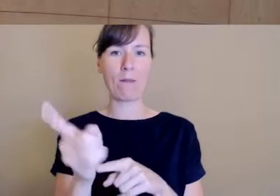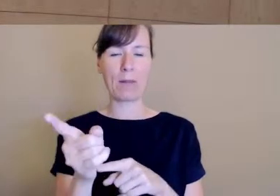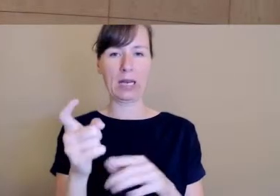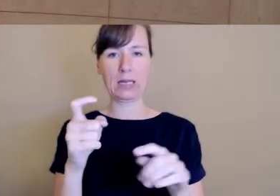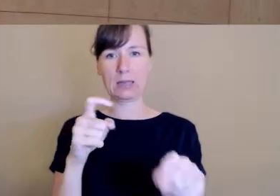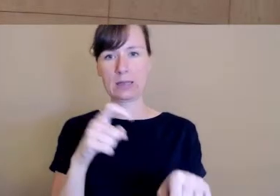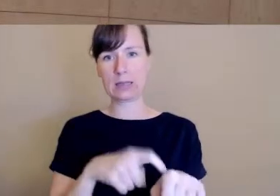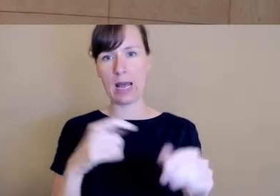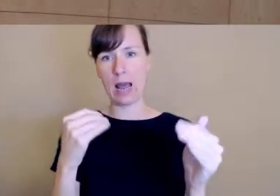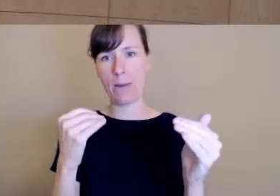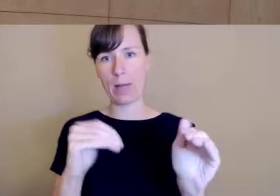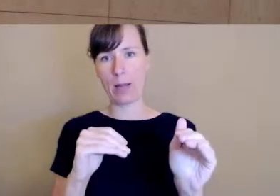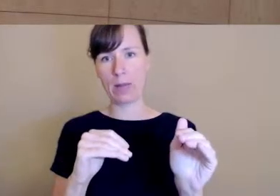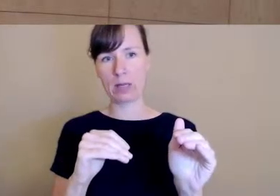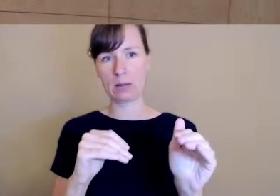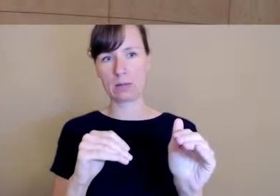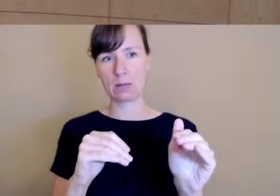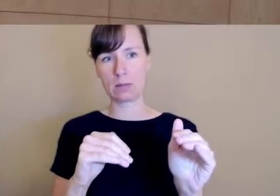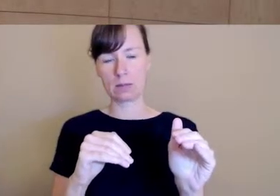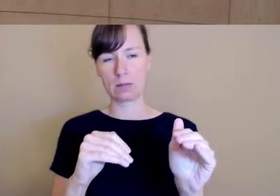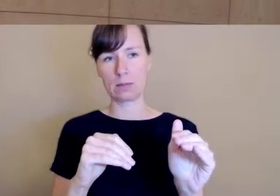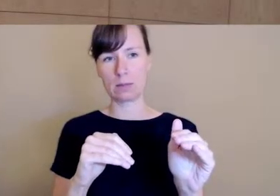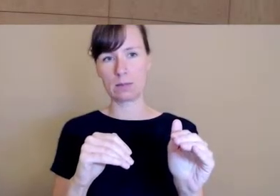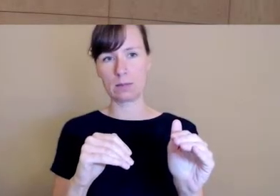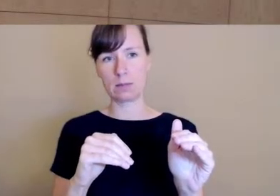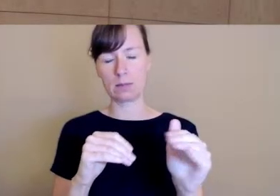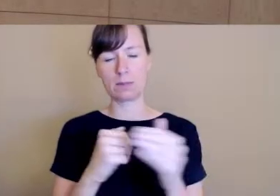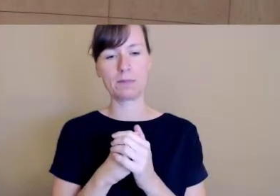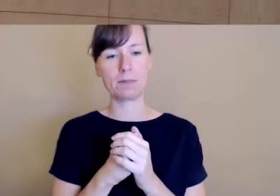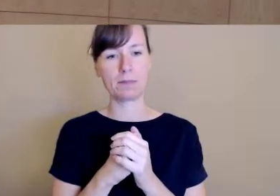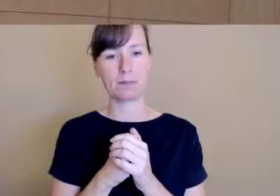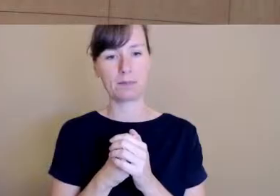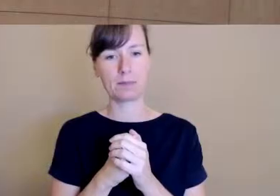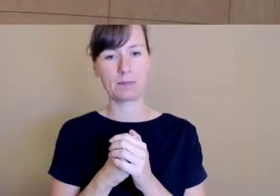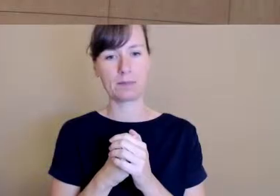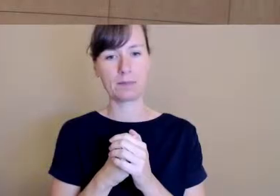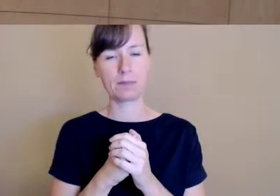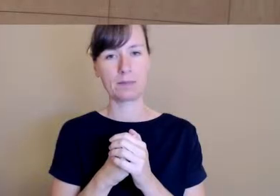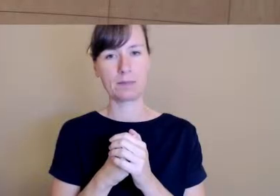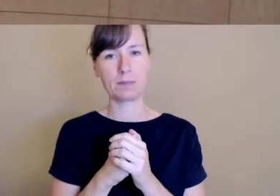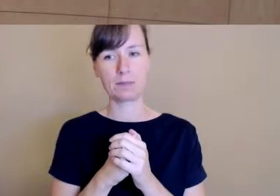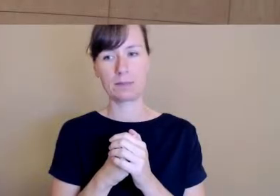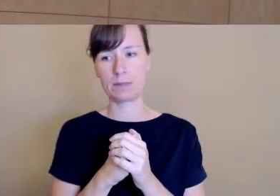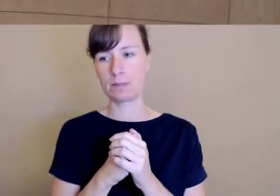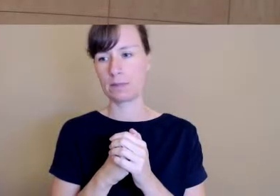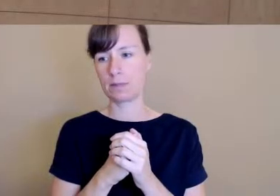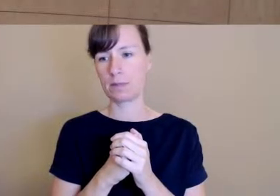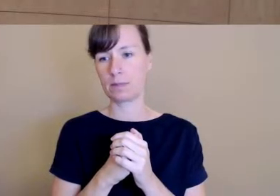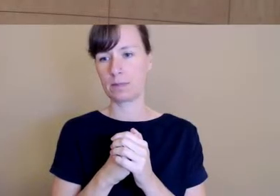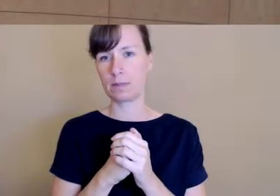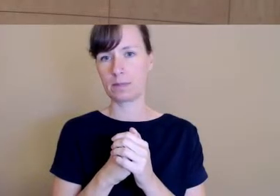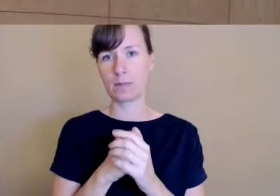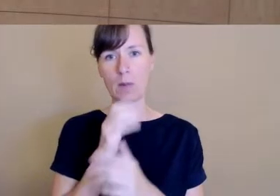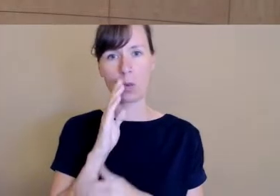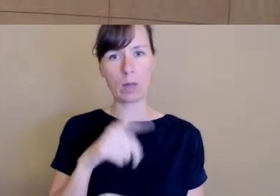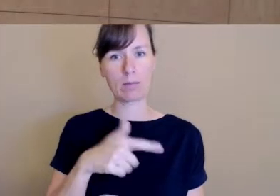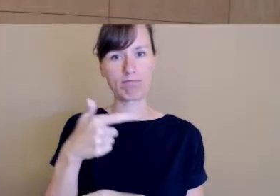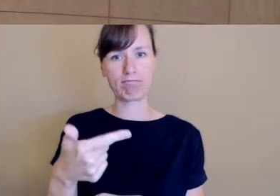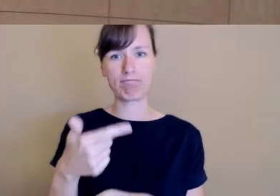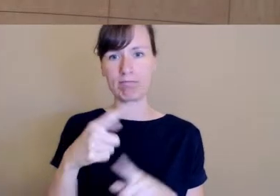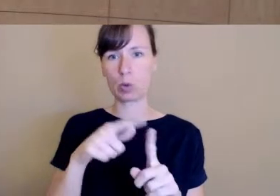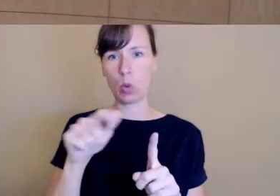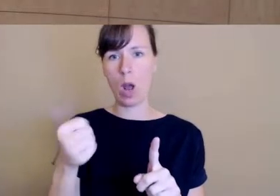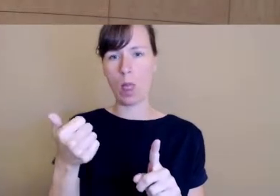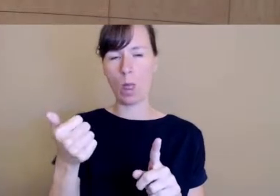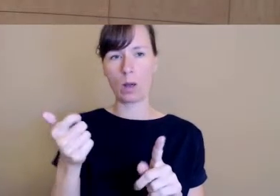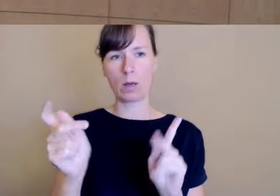limit. I'm going to turn to others on the council who can